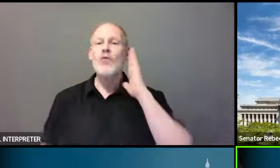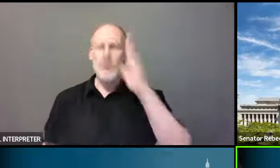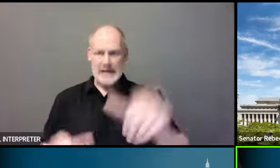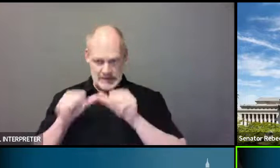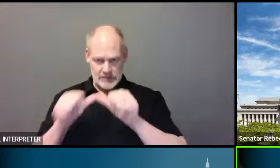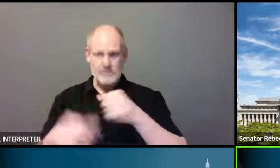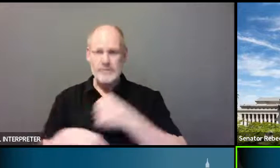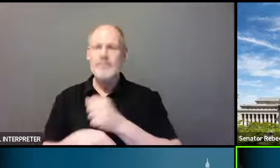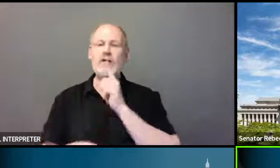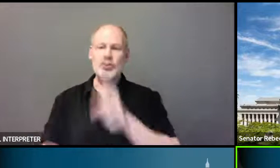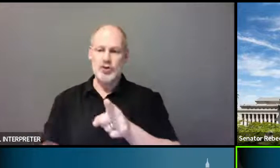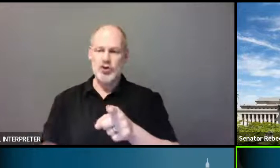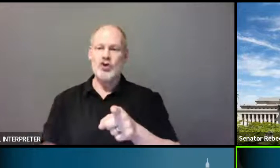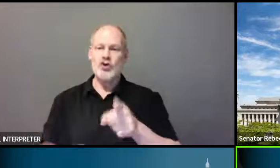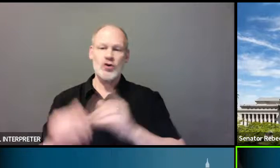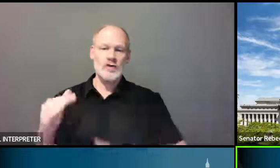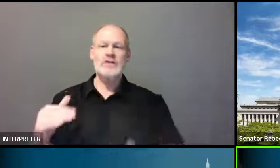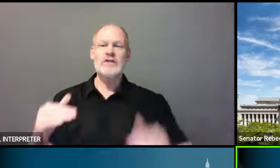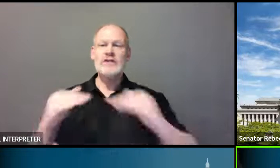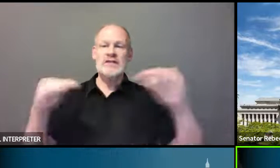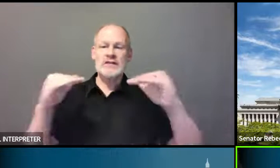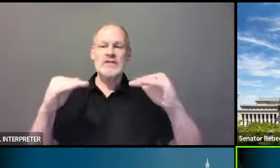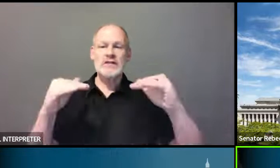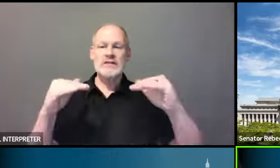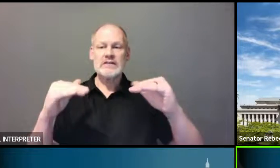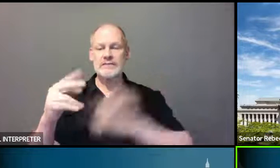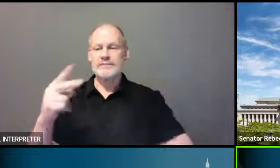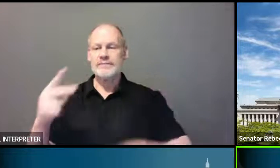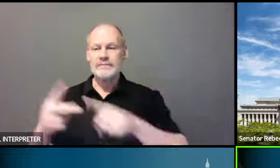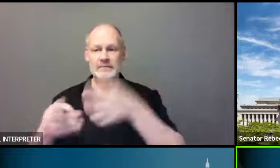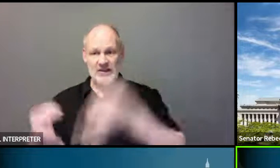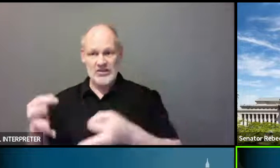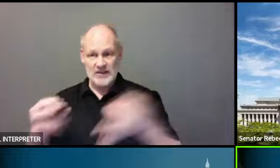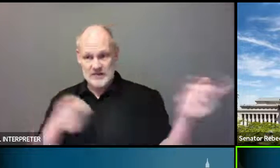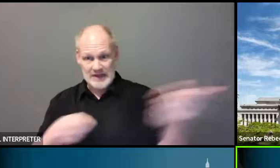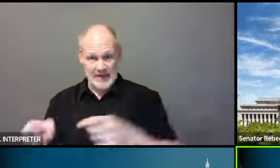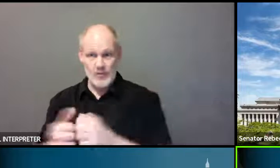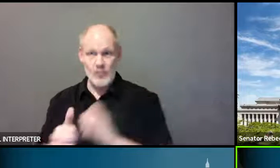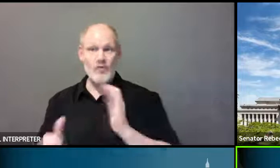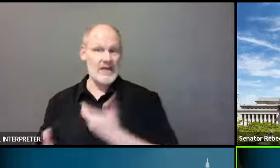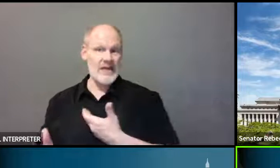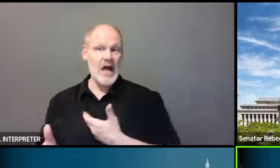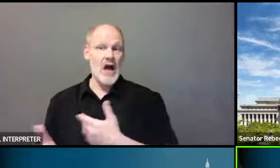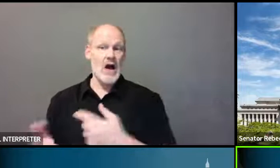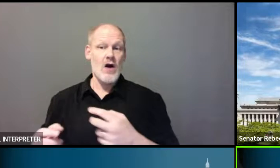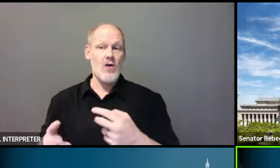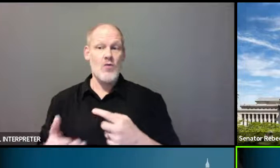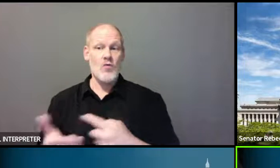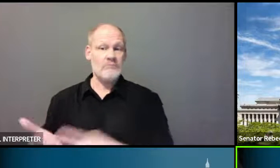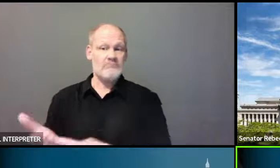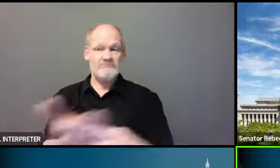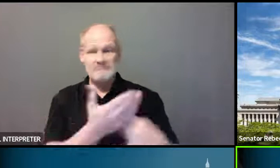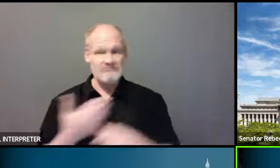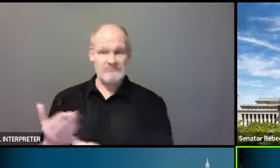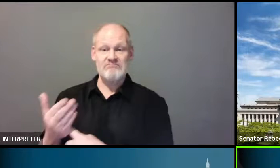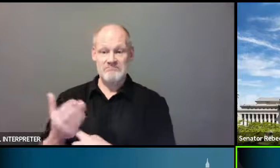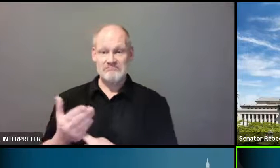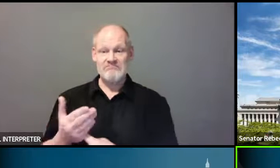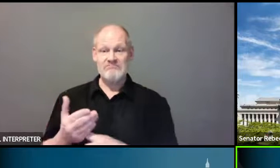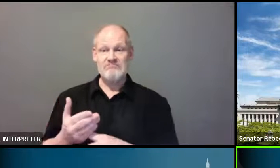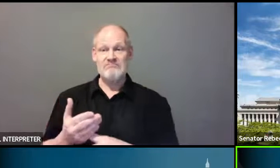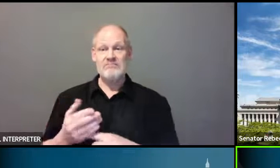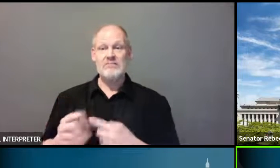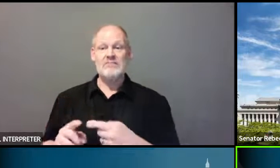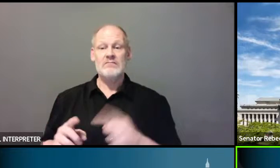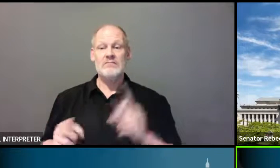sure that justice, equity, and action are centered in our deliberations as we get to the end of session on March 10th. And I just want to